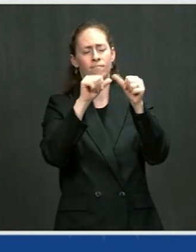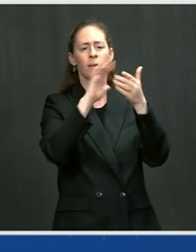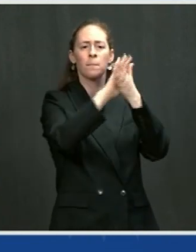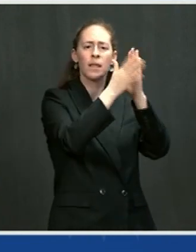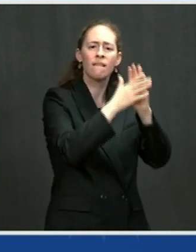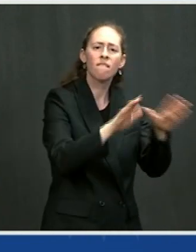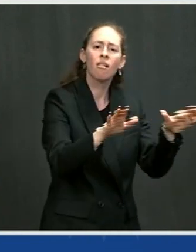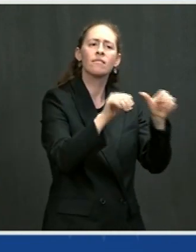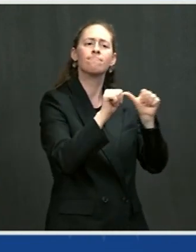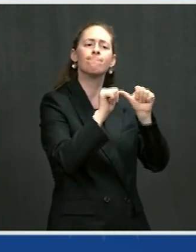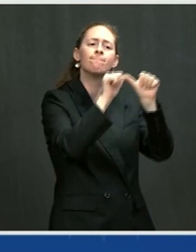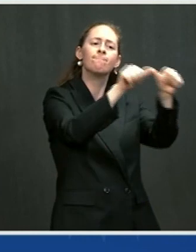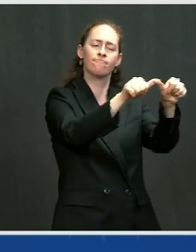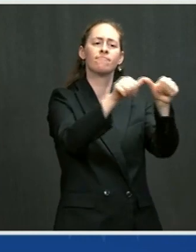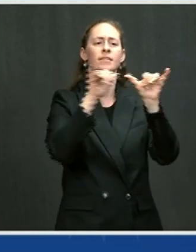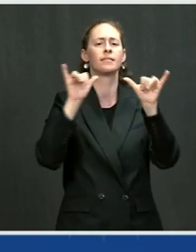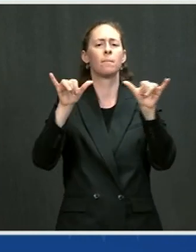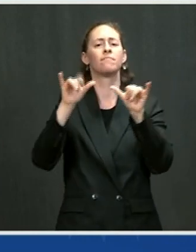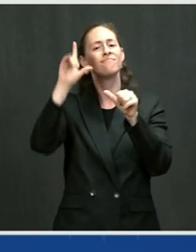be remembered.